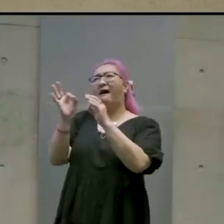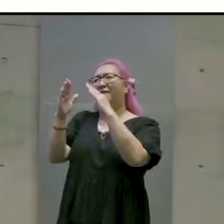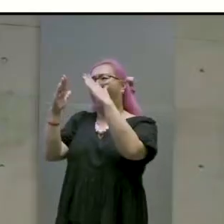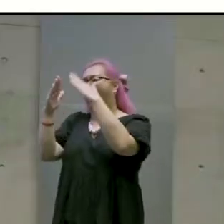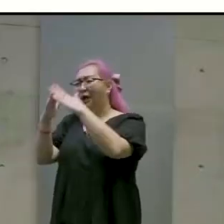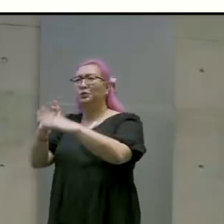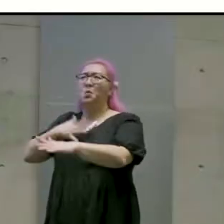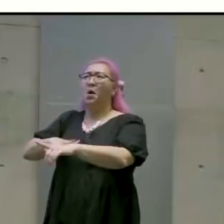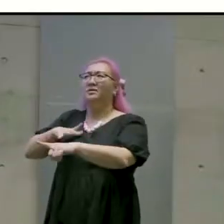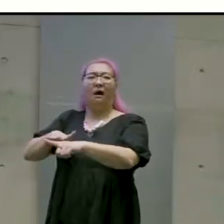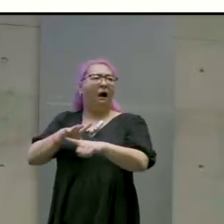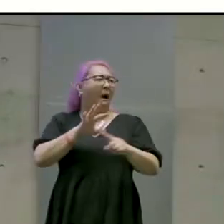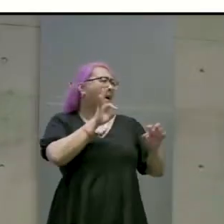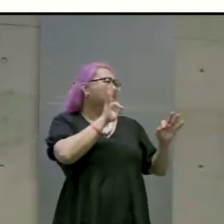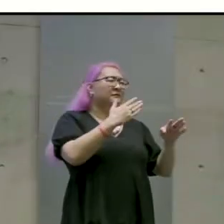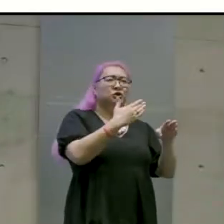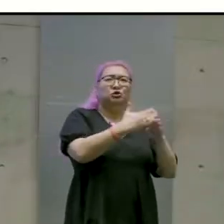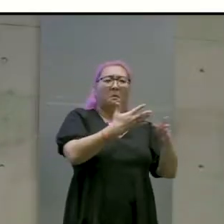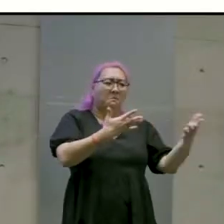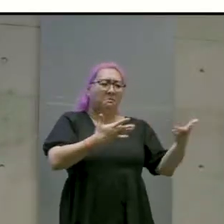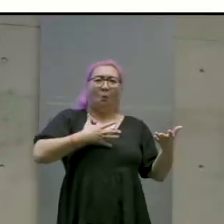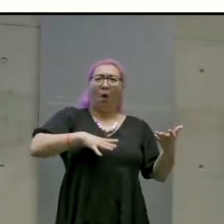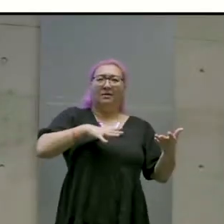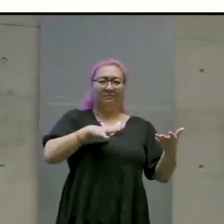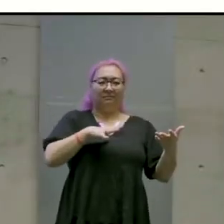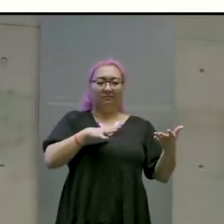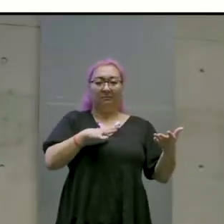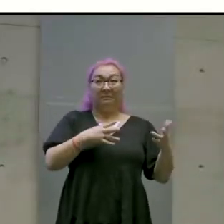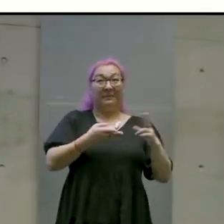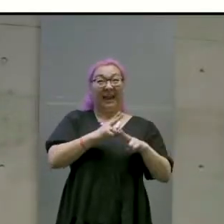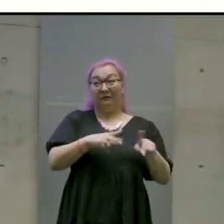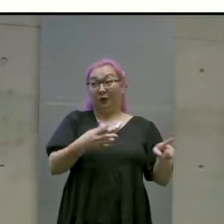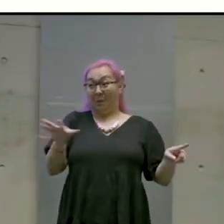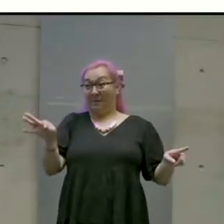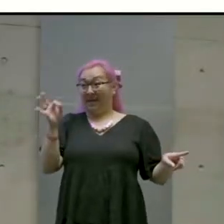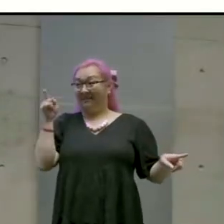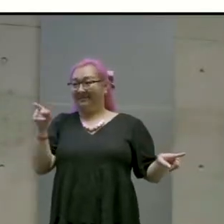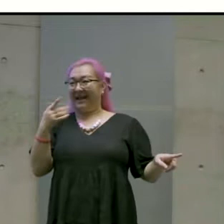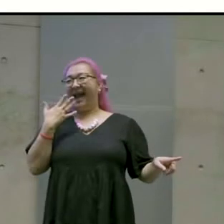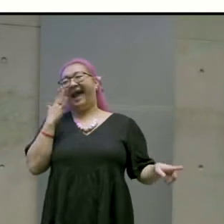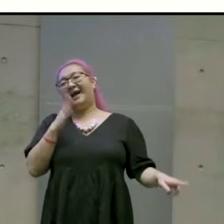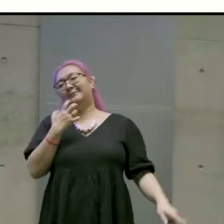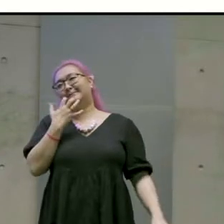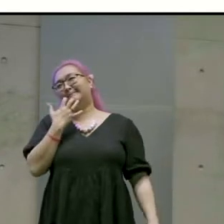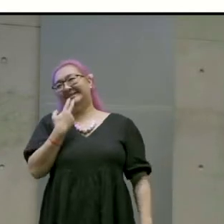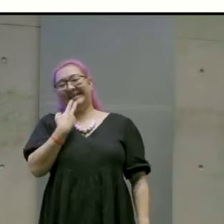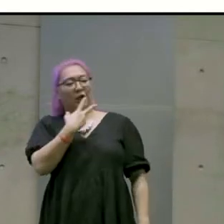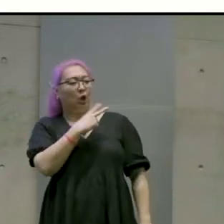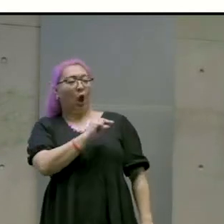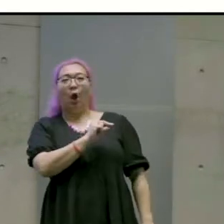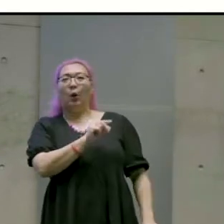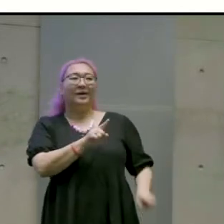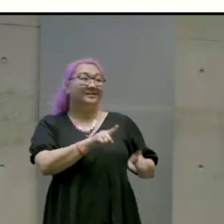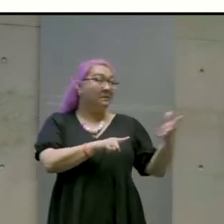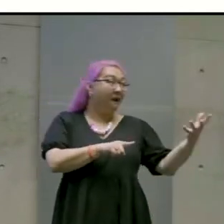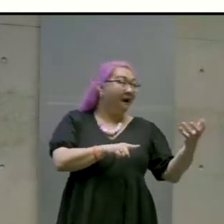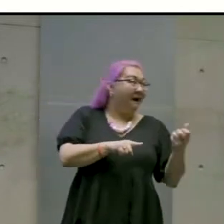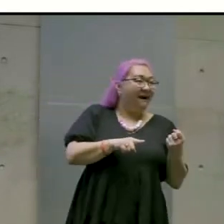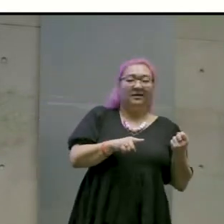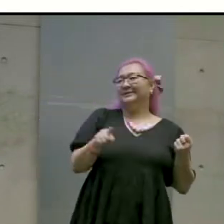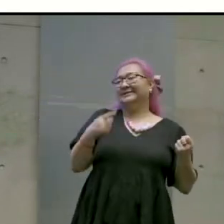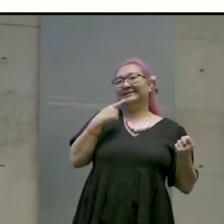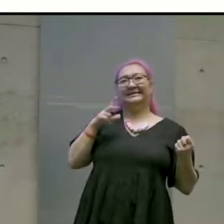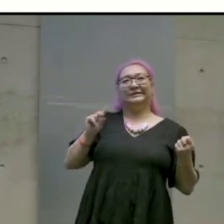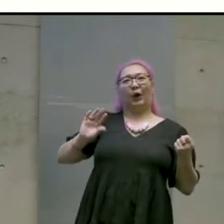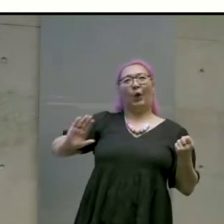job. But if you pick one, you're going to have to say no to the other. And the reason I call it a moral test is not so